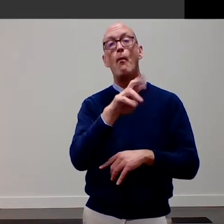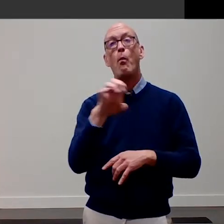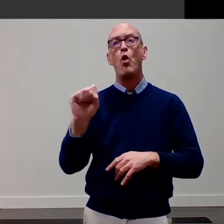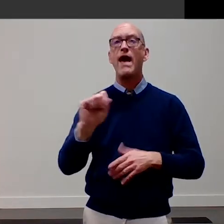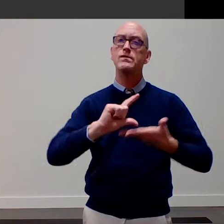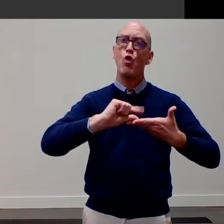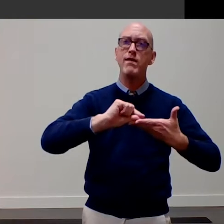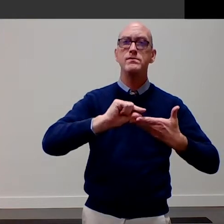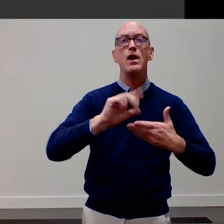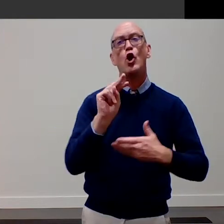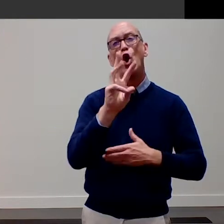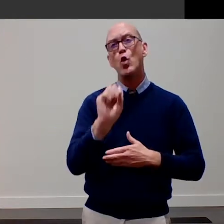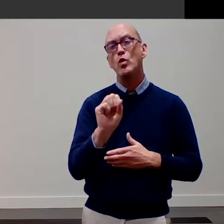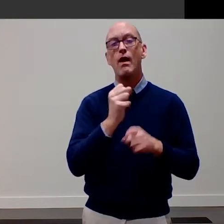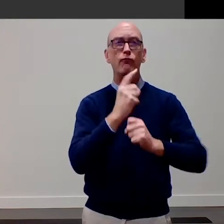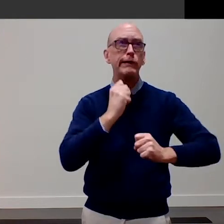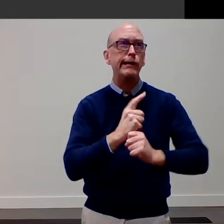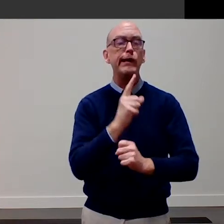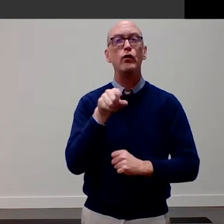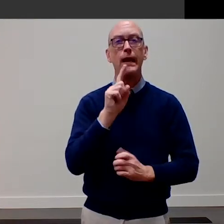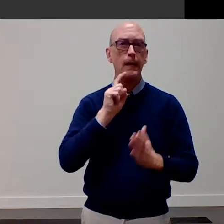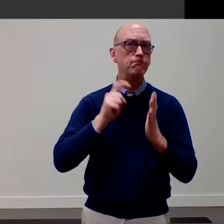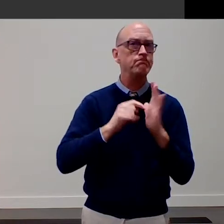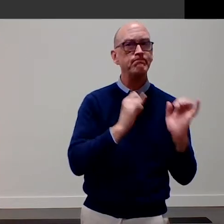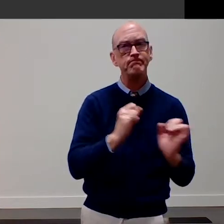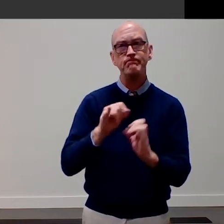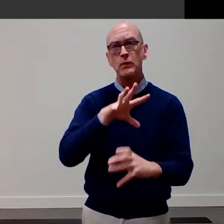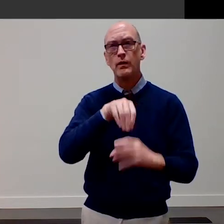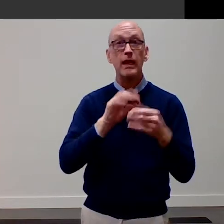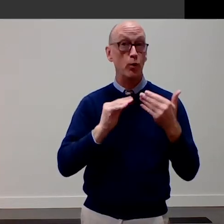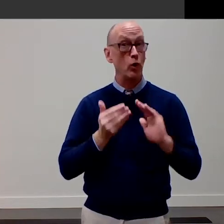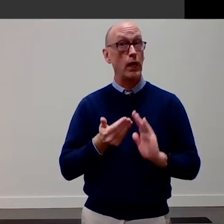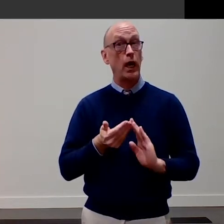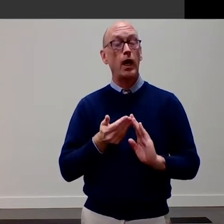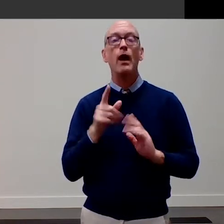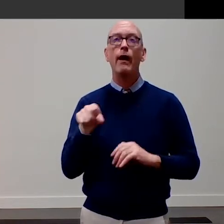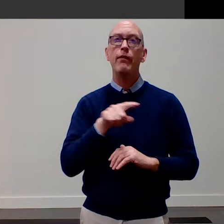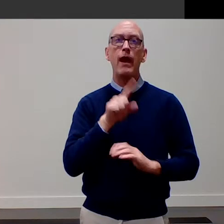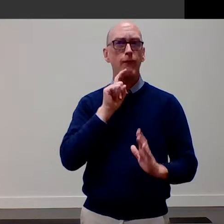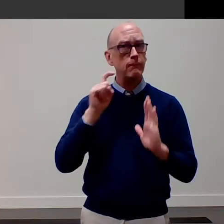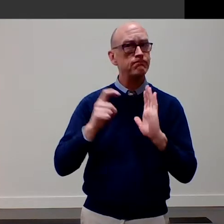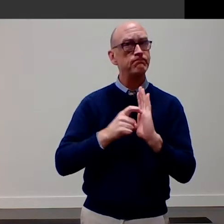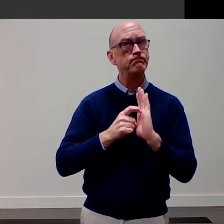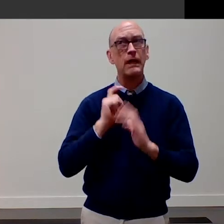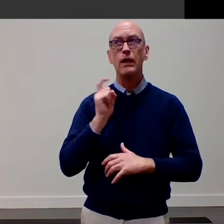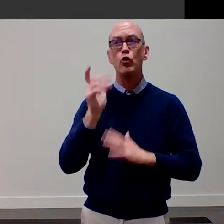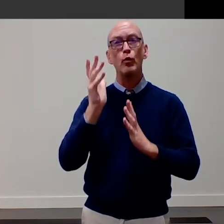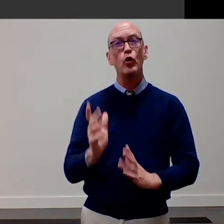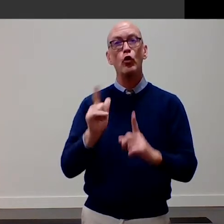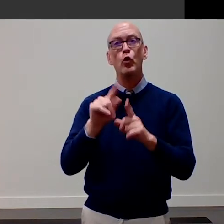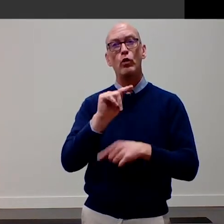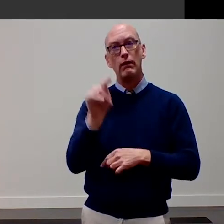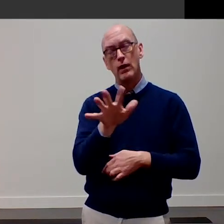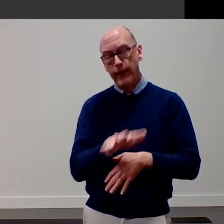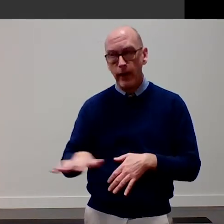where they go each year, identify individuals within the community. They've identified as a contributor to Toledo